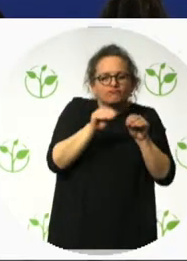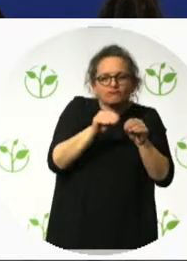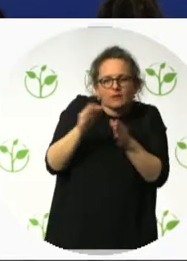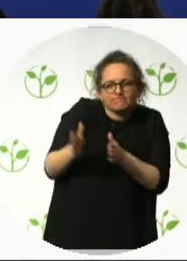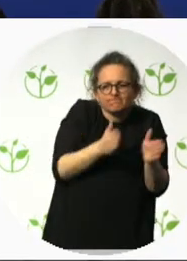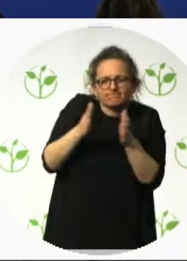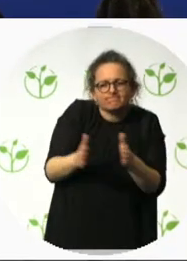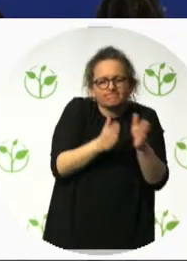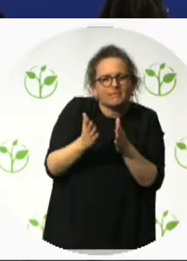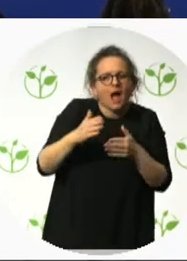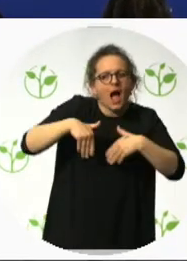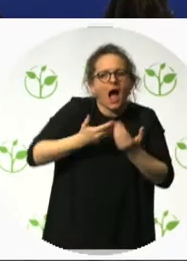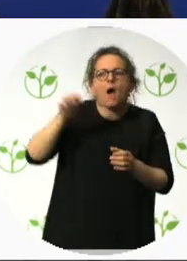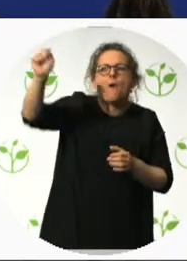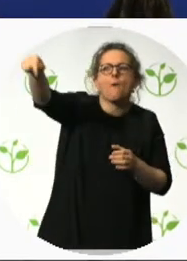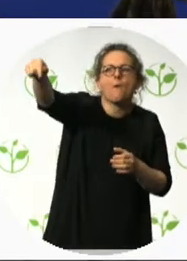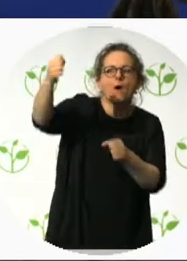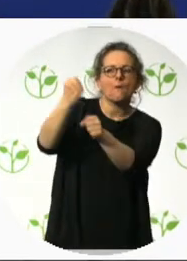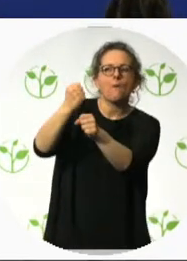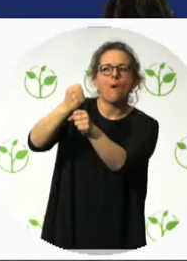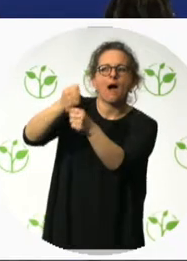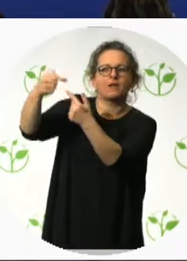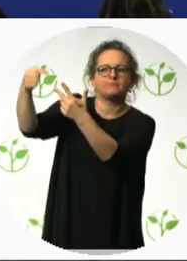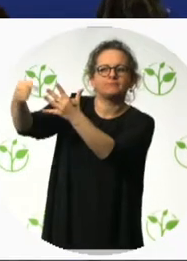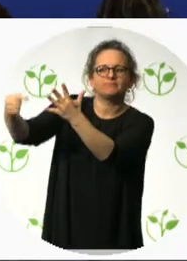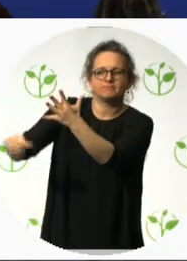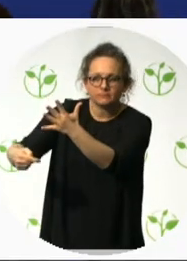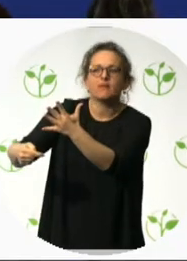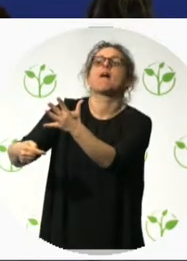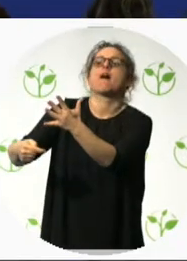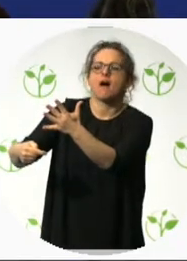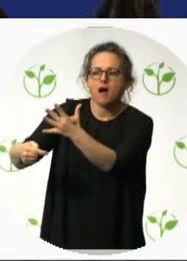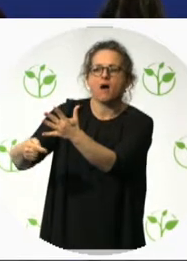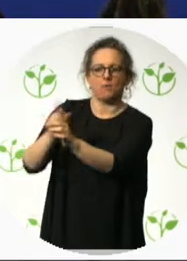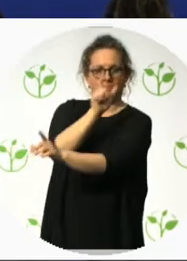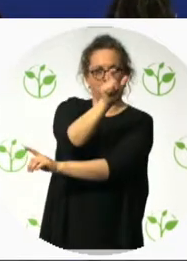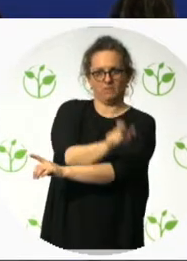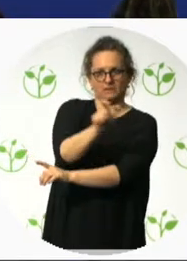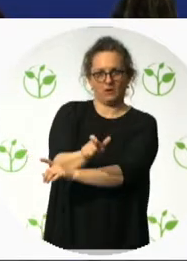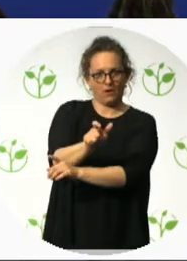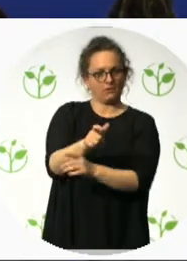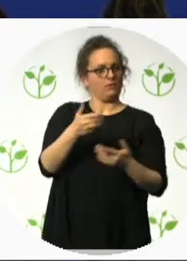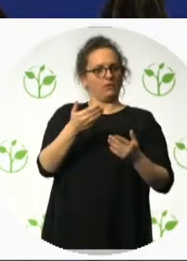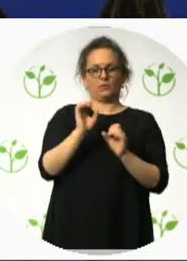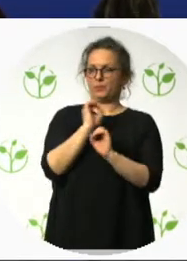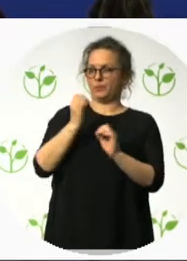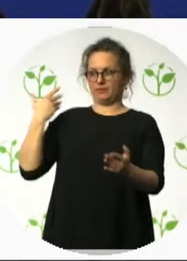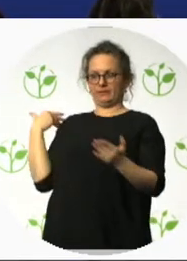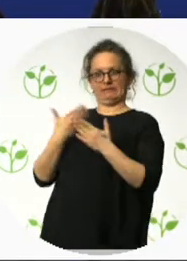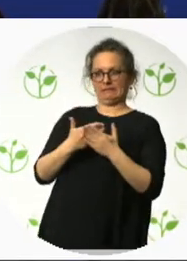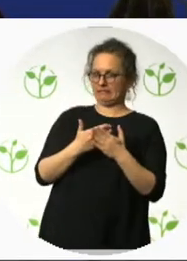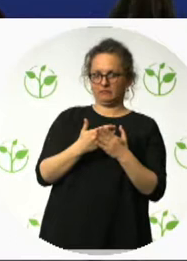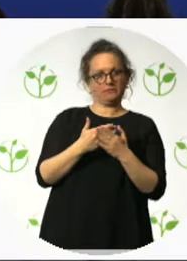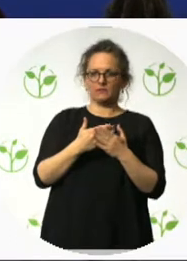opened access for deaf people to some professions that had been closed to them for many years, and